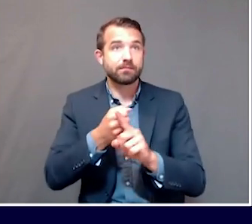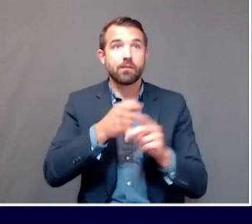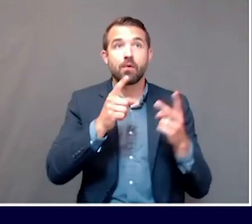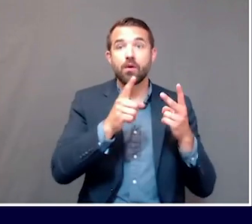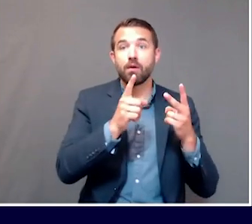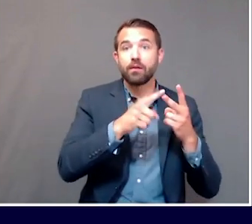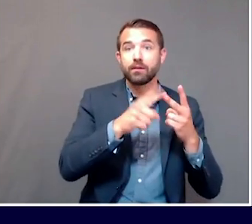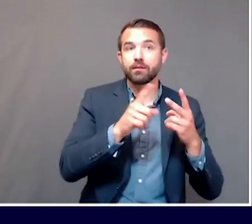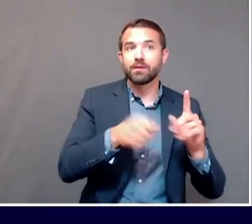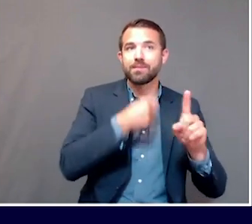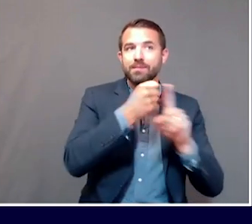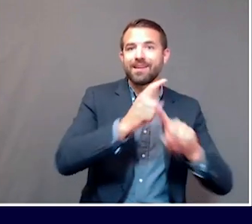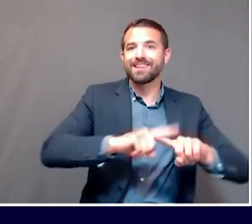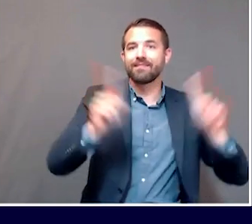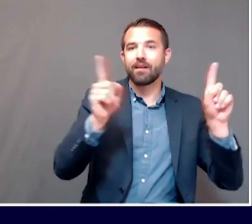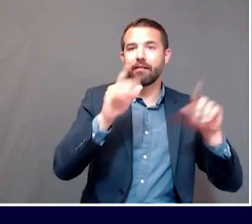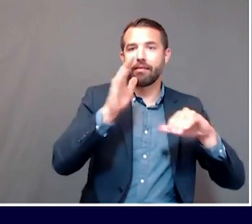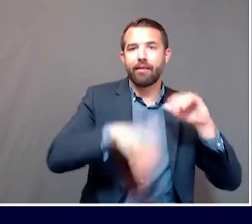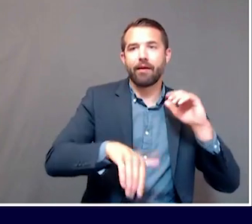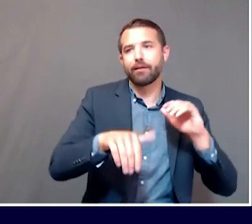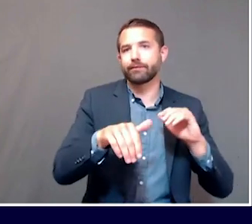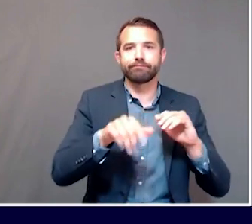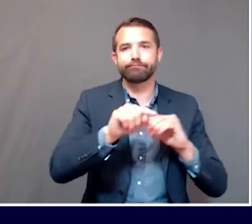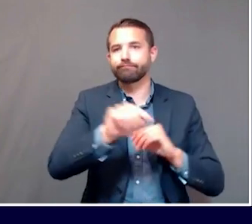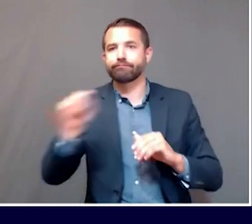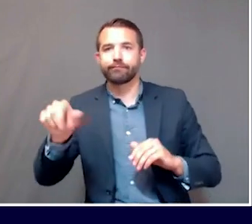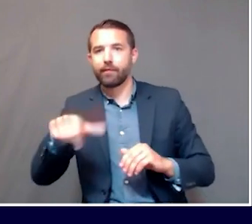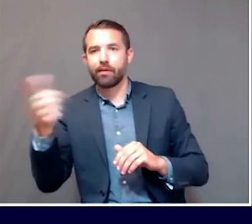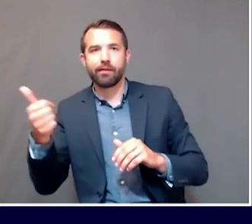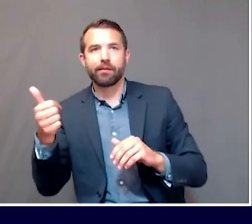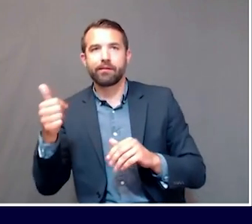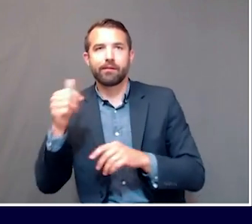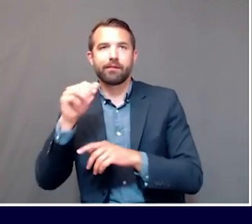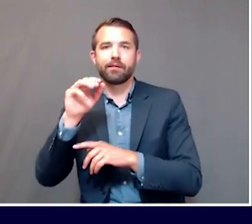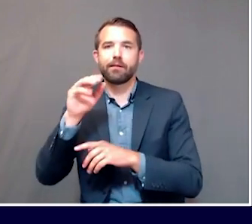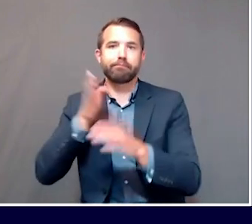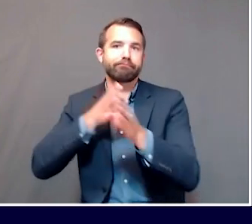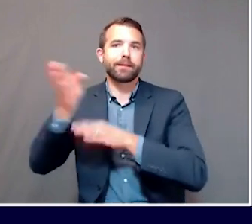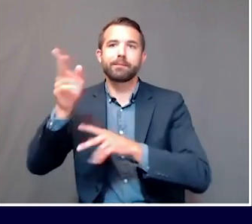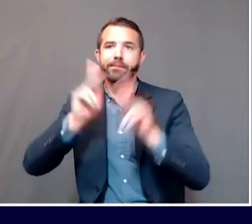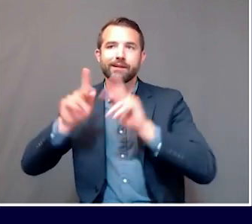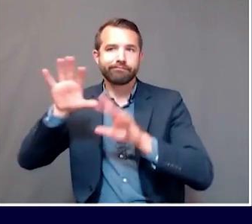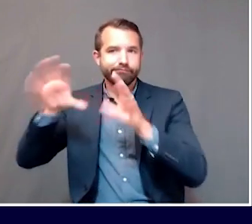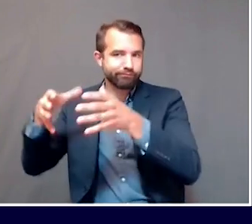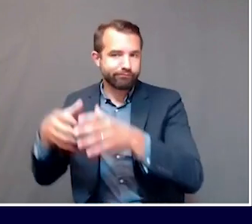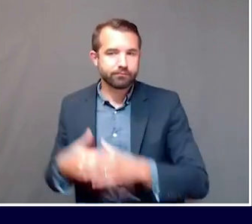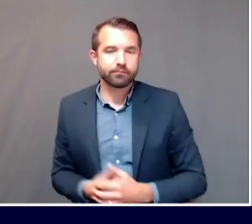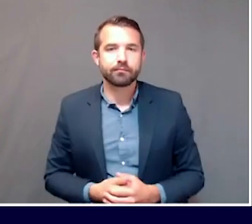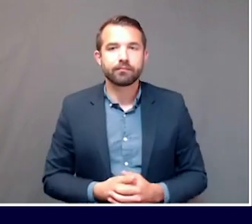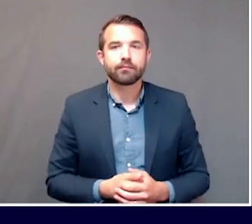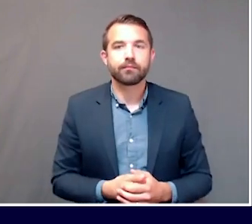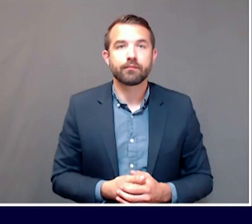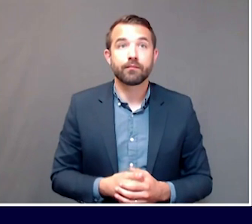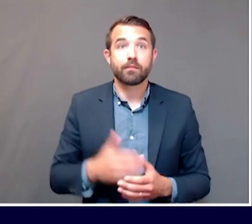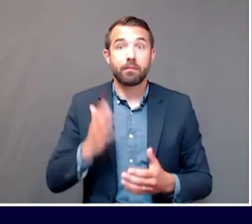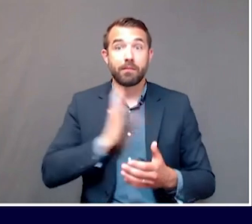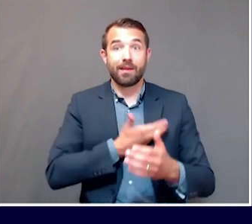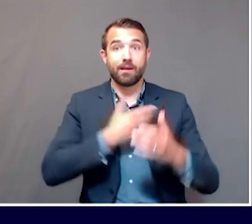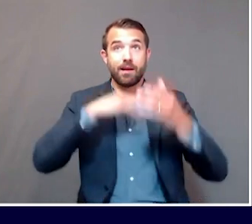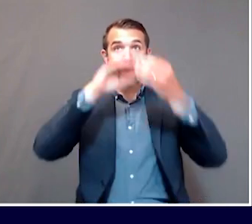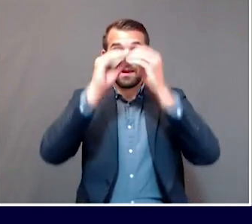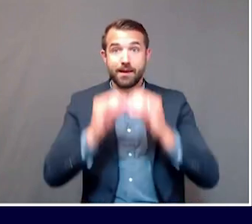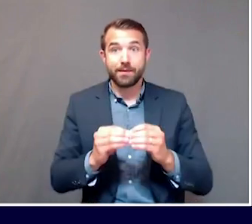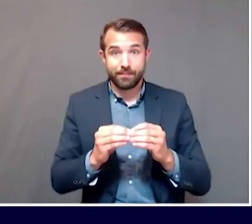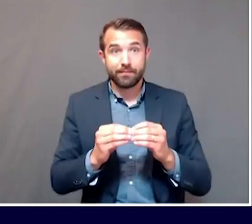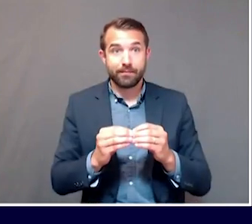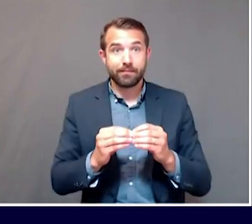the case with individuals of different racial and ethnic categories. What we've seen in the models closely tracks what we've seen in the actual data,